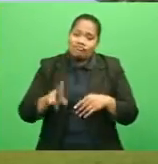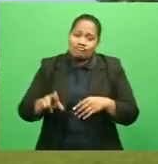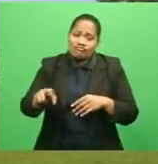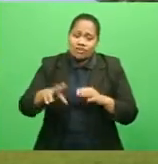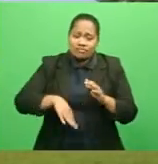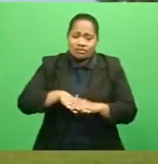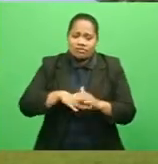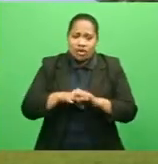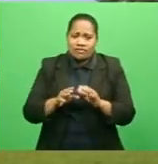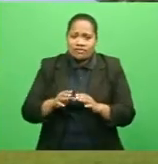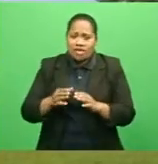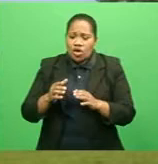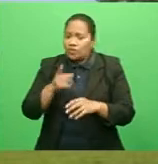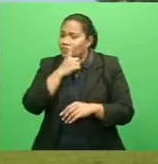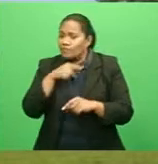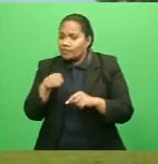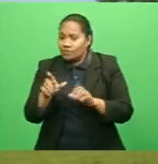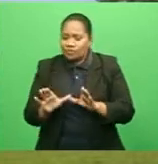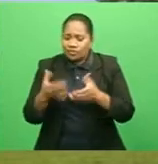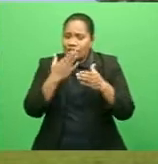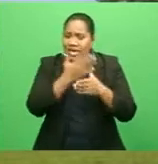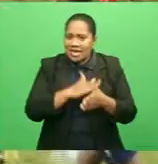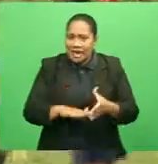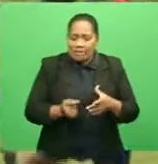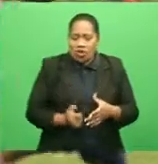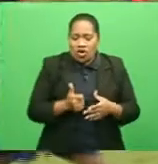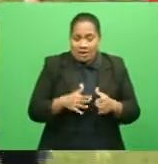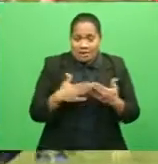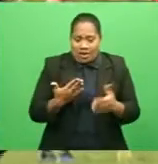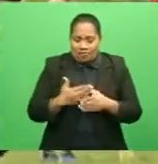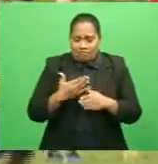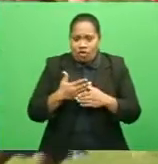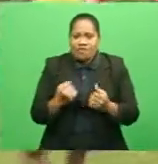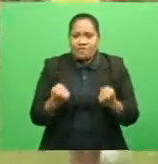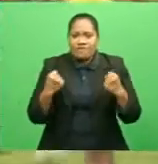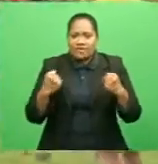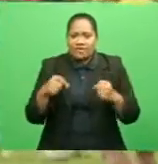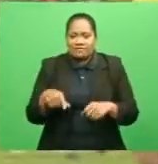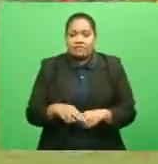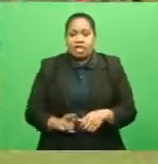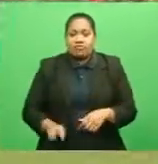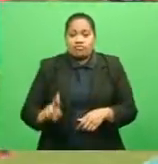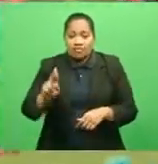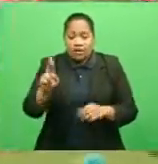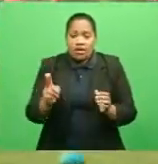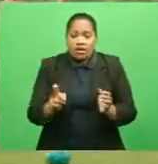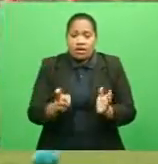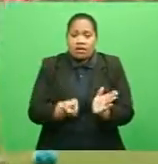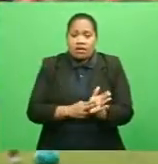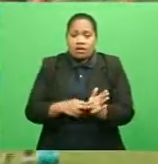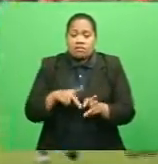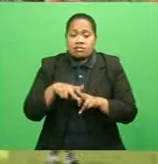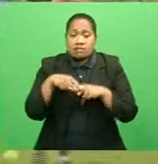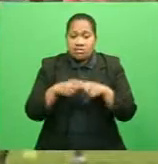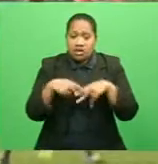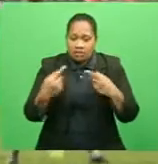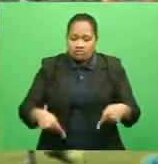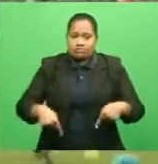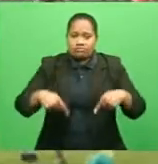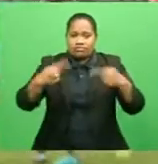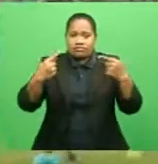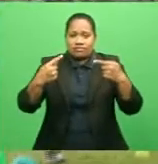early and that everybody's in camp, so we'll now work on fitness. Rewa will take on Nandronga next Tuesday at Videsi Park at